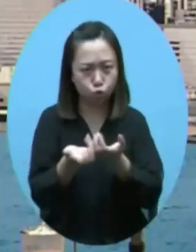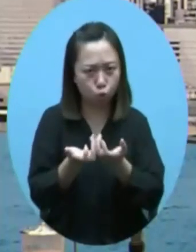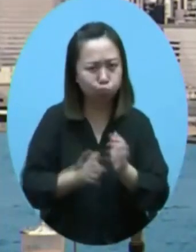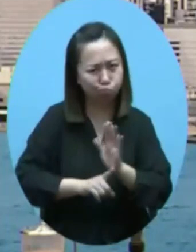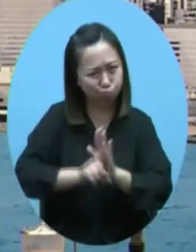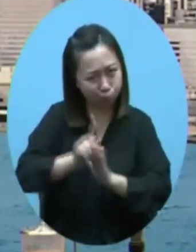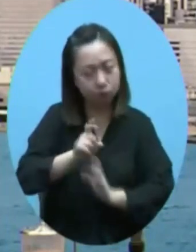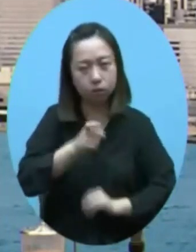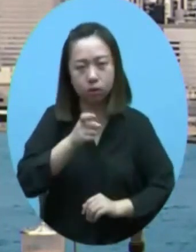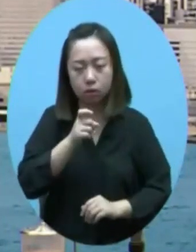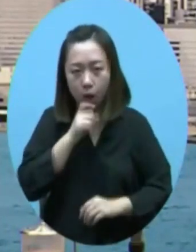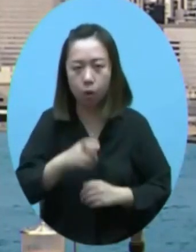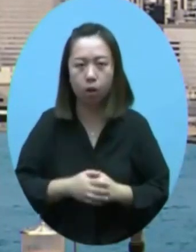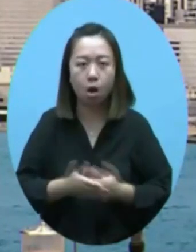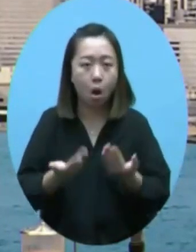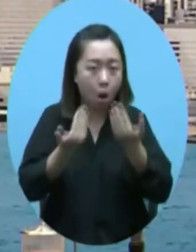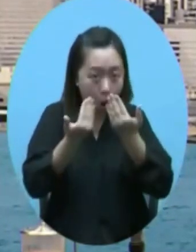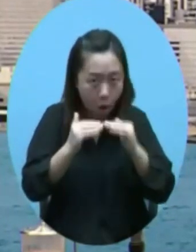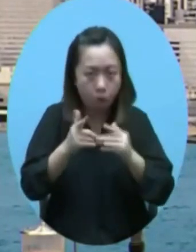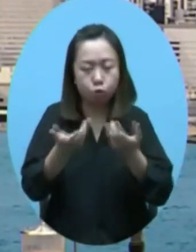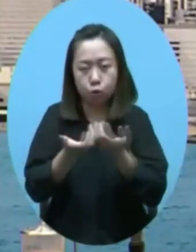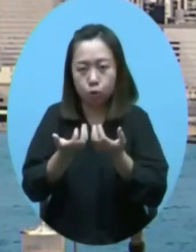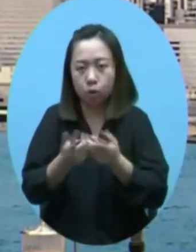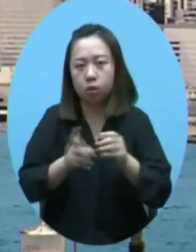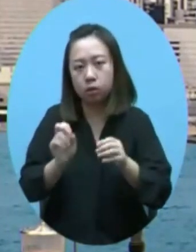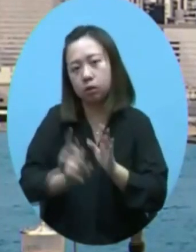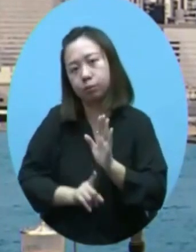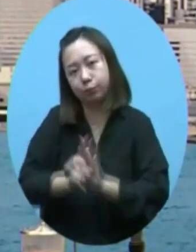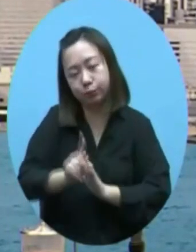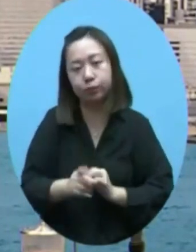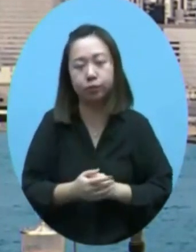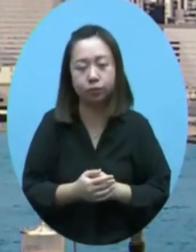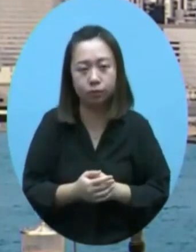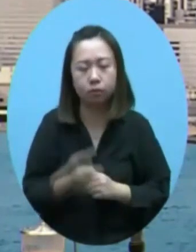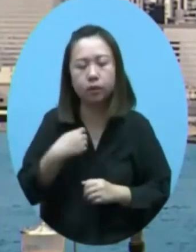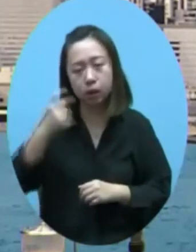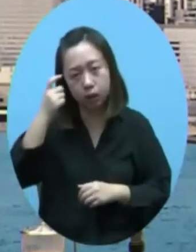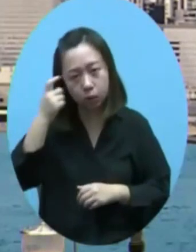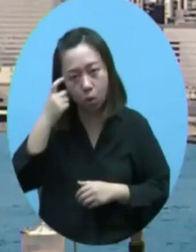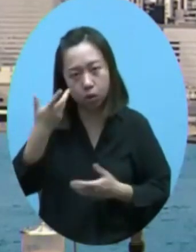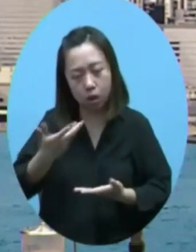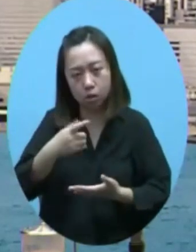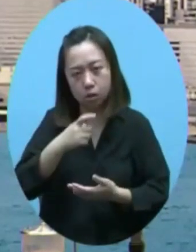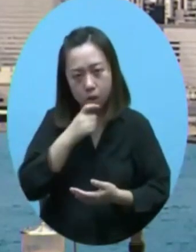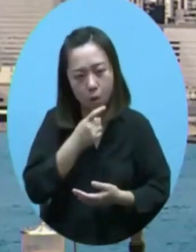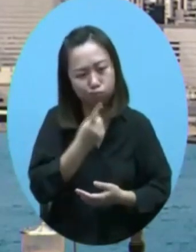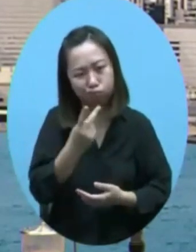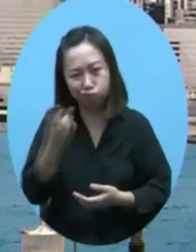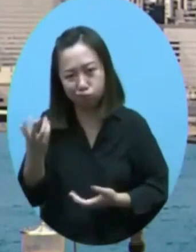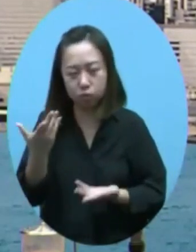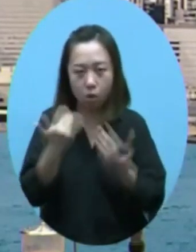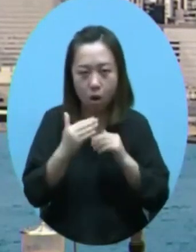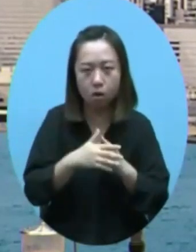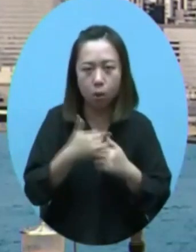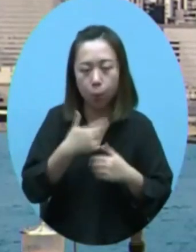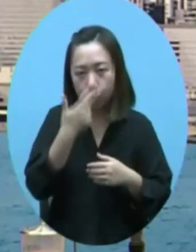The number of confirmed cases is still rising, and also the list of schools is getting longer. I know that there